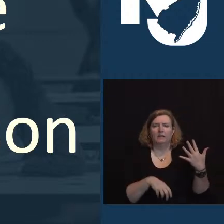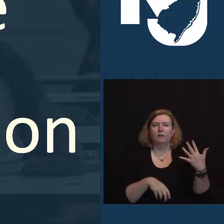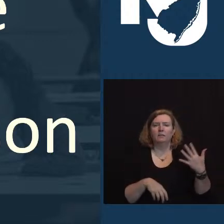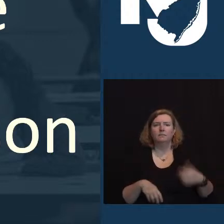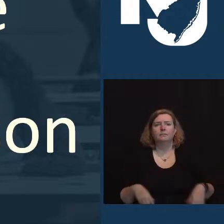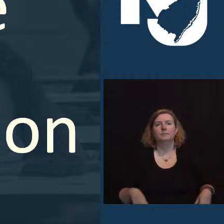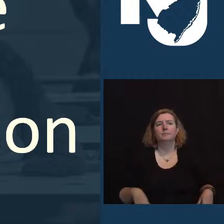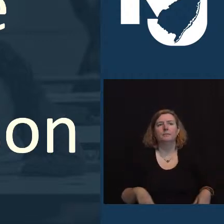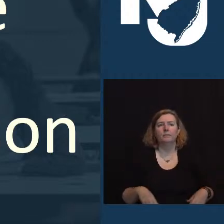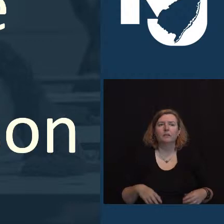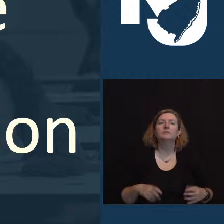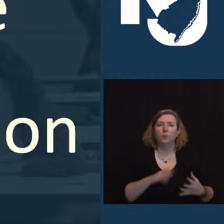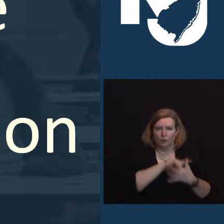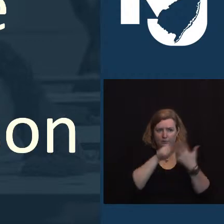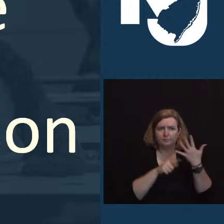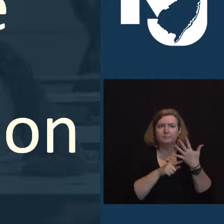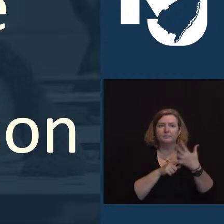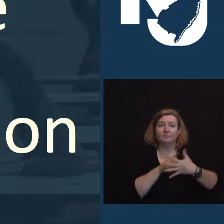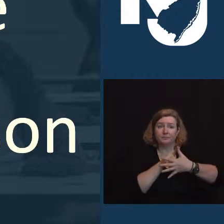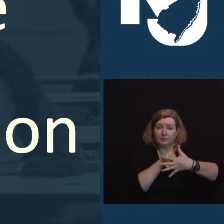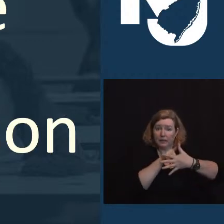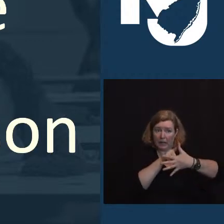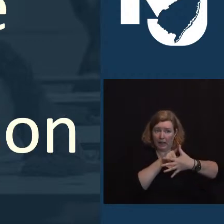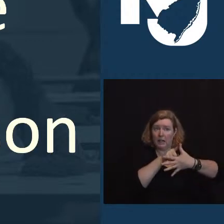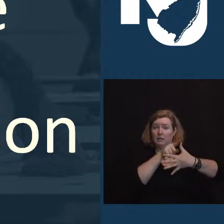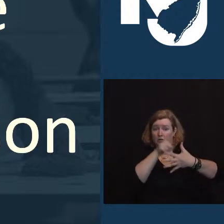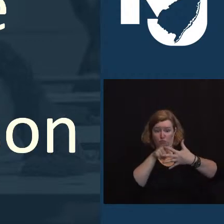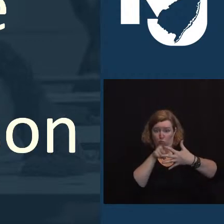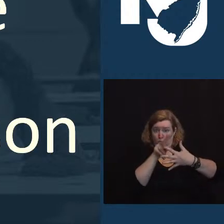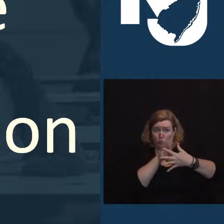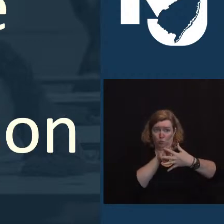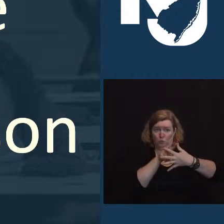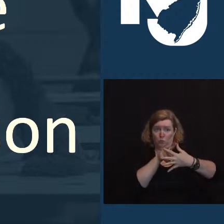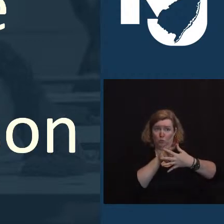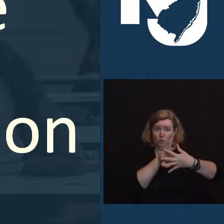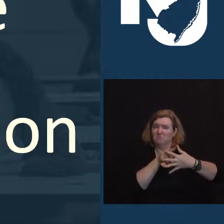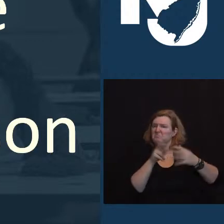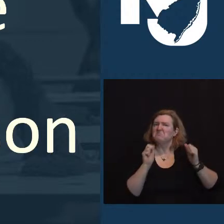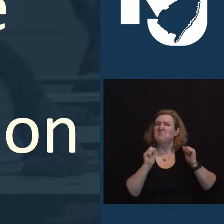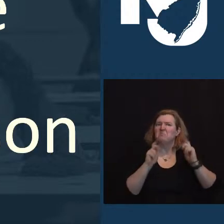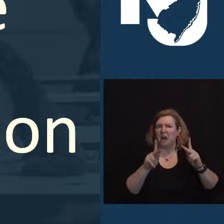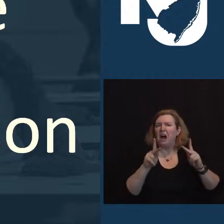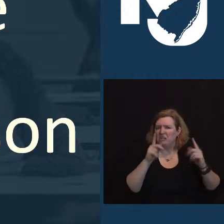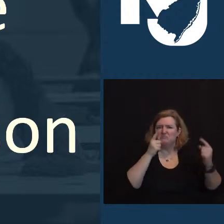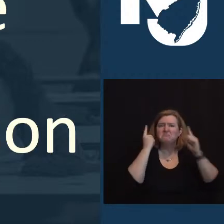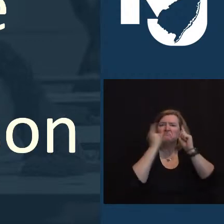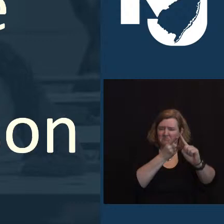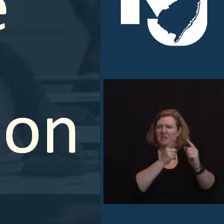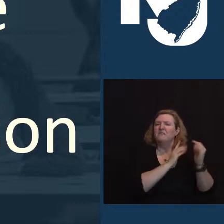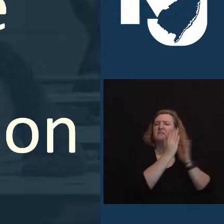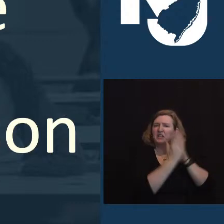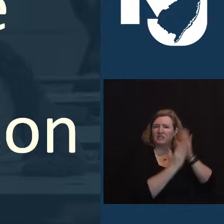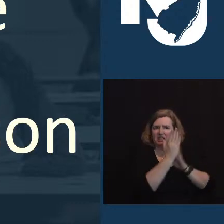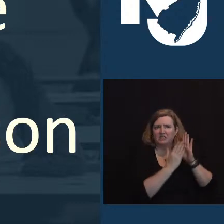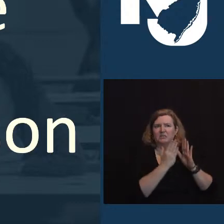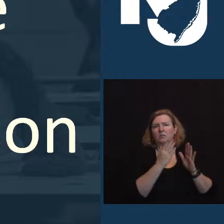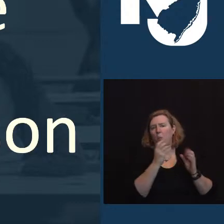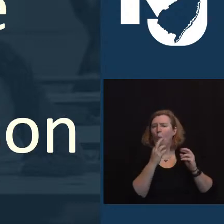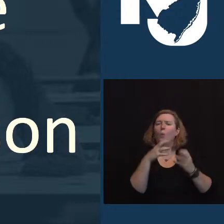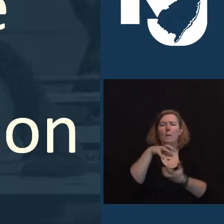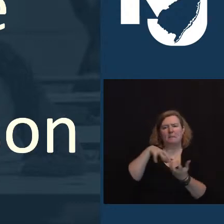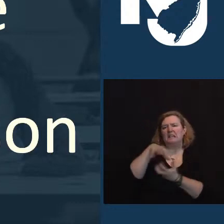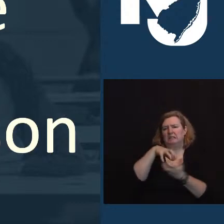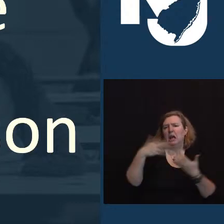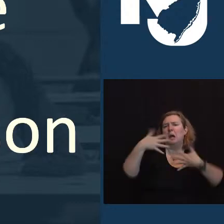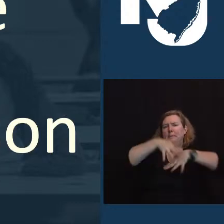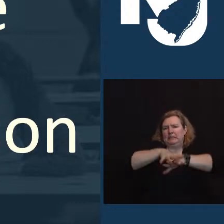instruction, which would begin on May 24th for both. That would bring roughly 10,000